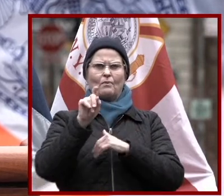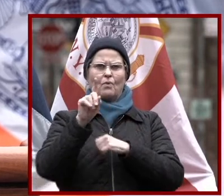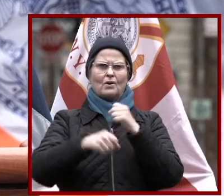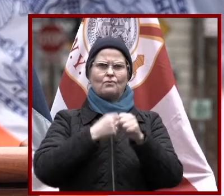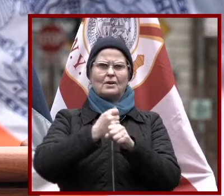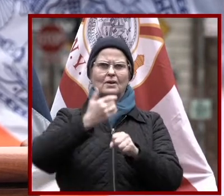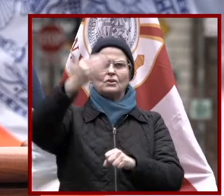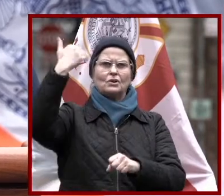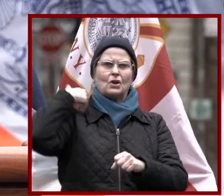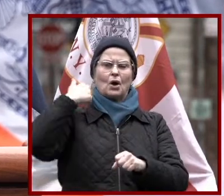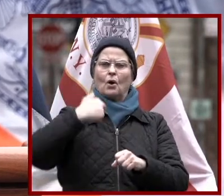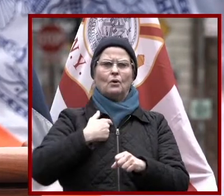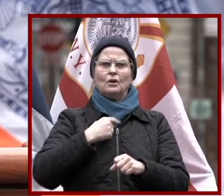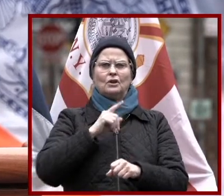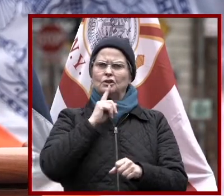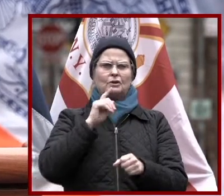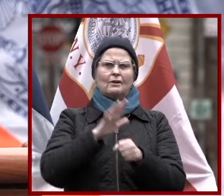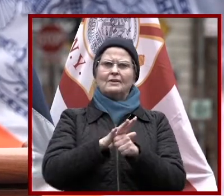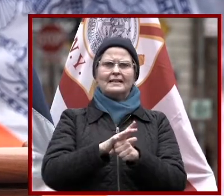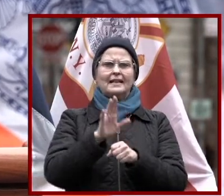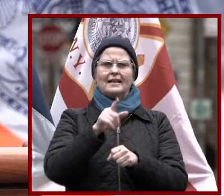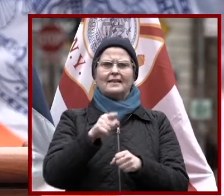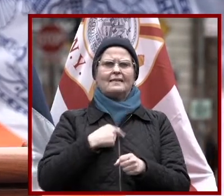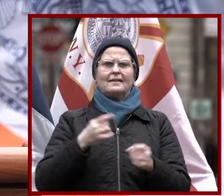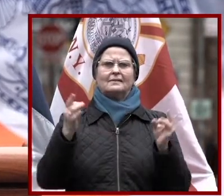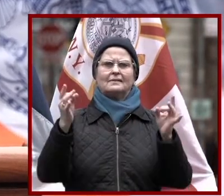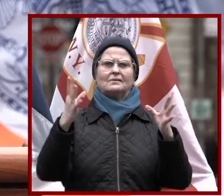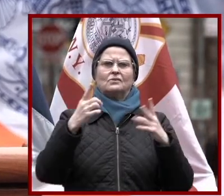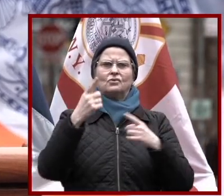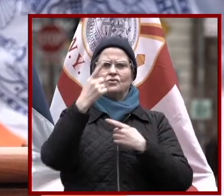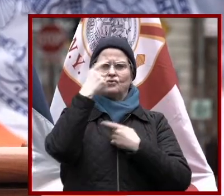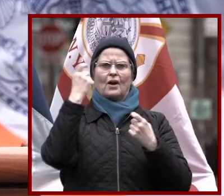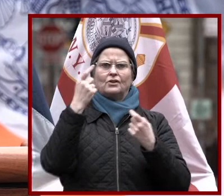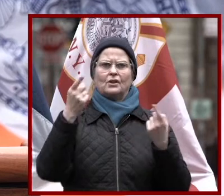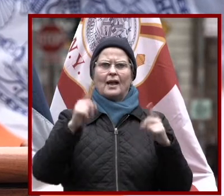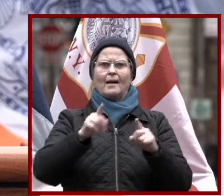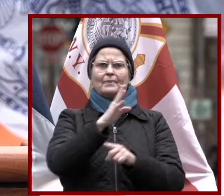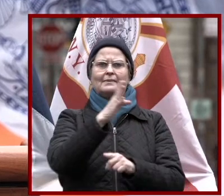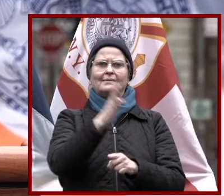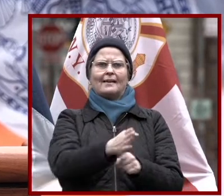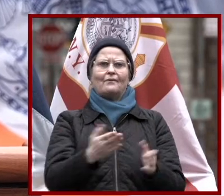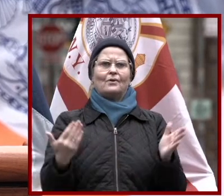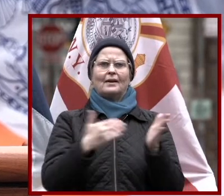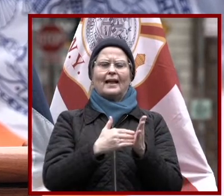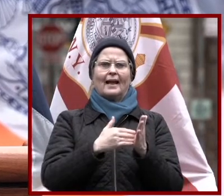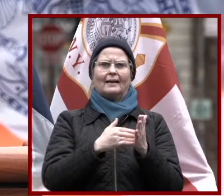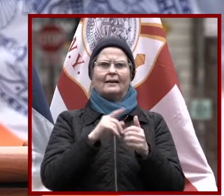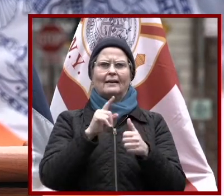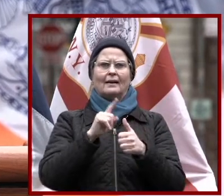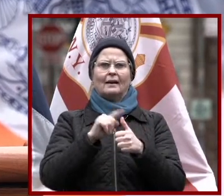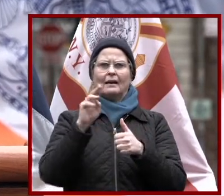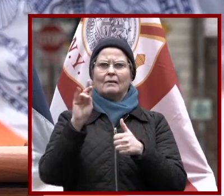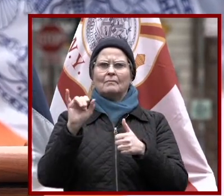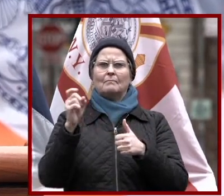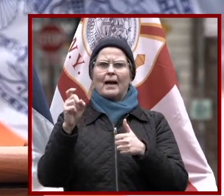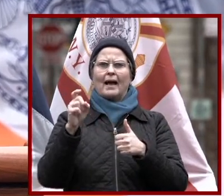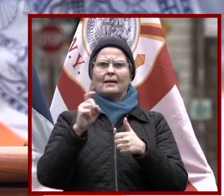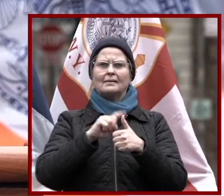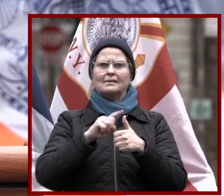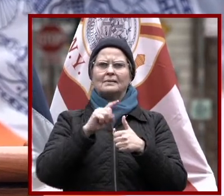terrible history doesn't repeat itself. And today we remember Max Florin,